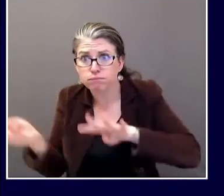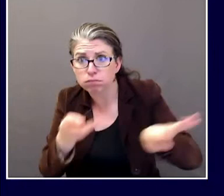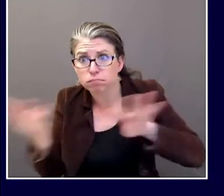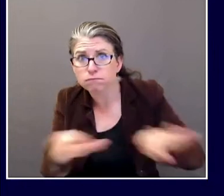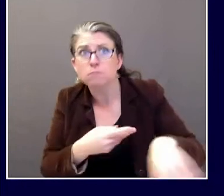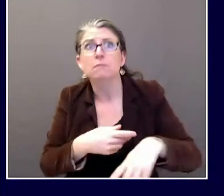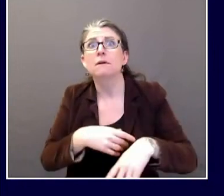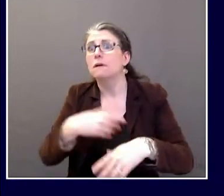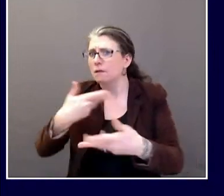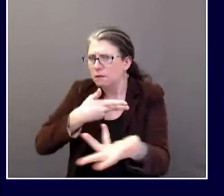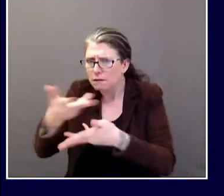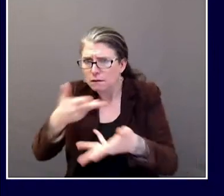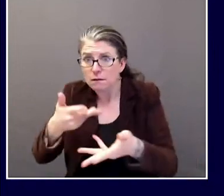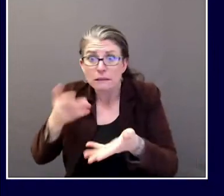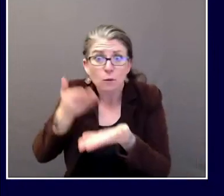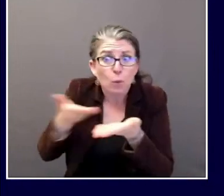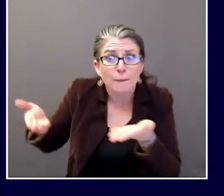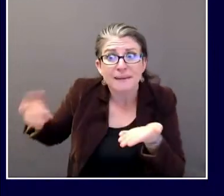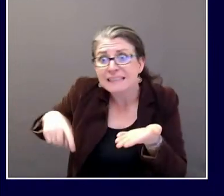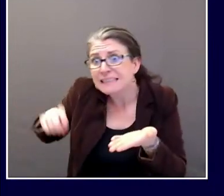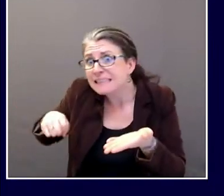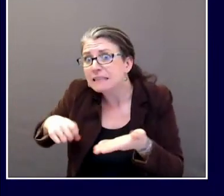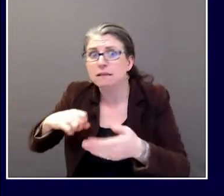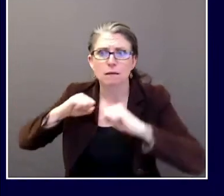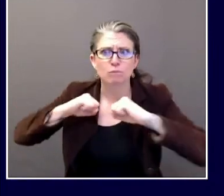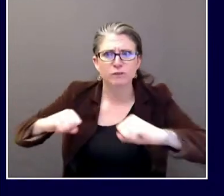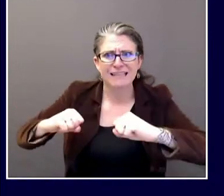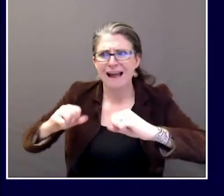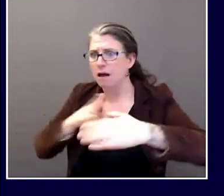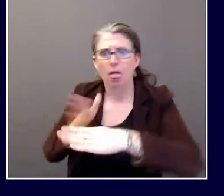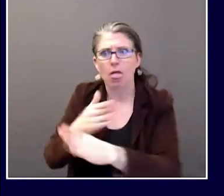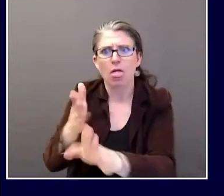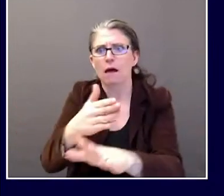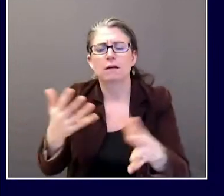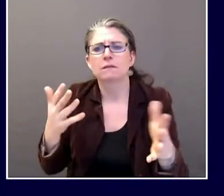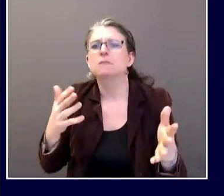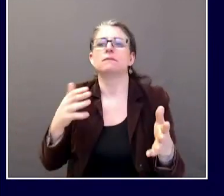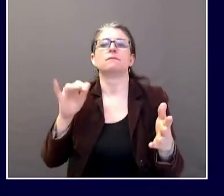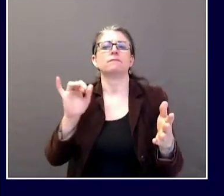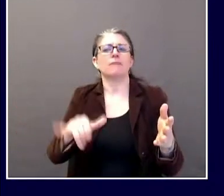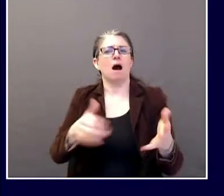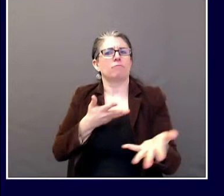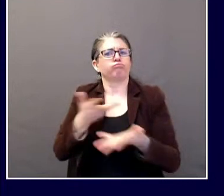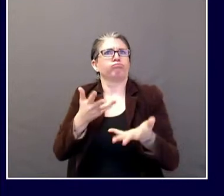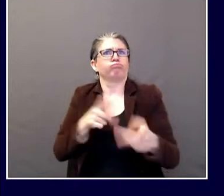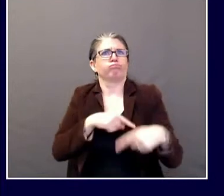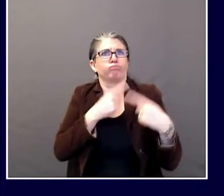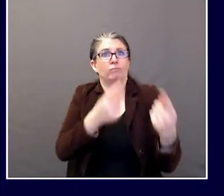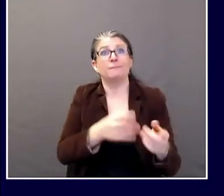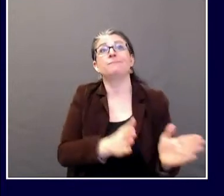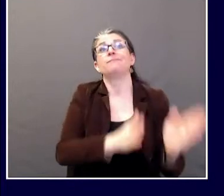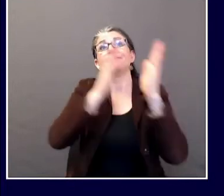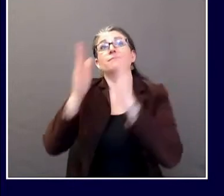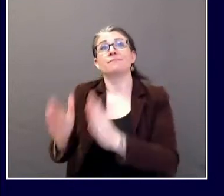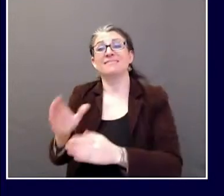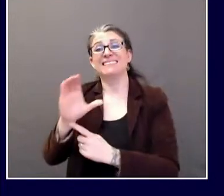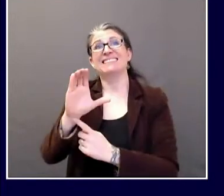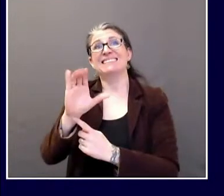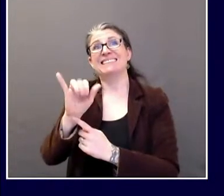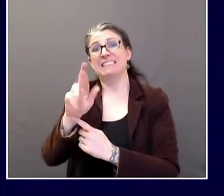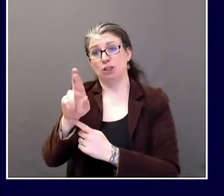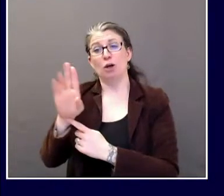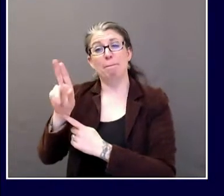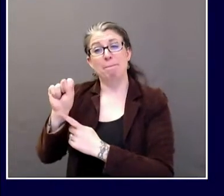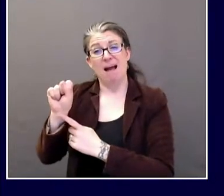at the SEER bus line in Bangor, we are working with that organization to make sure they are doing everything they can